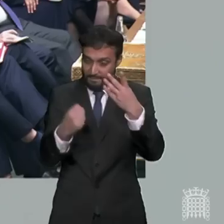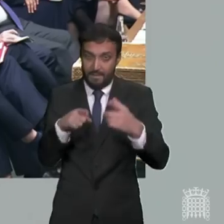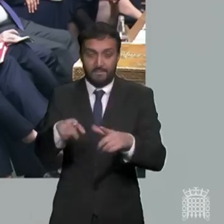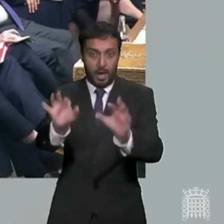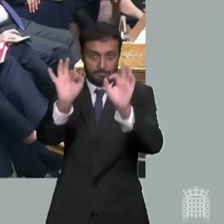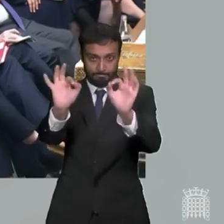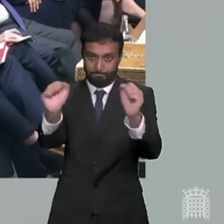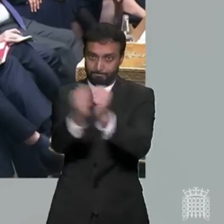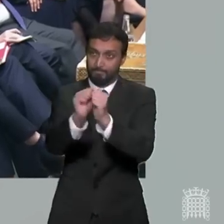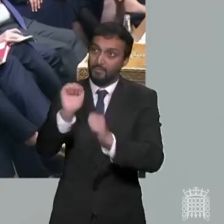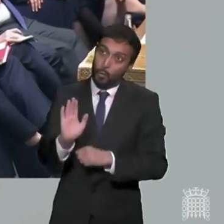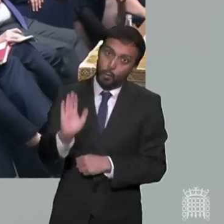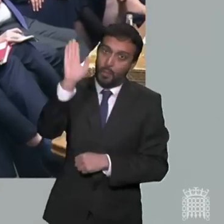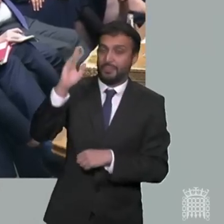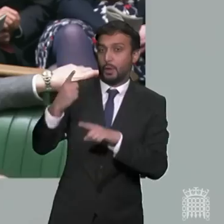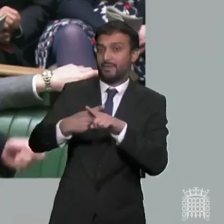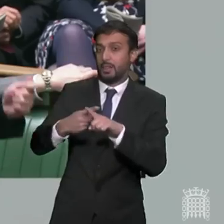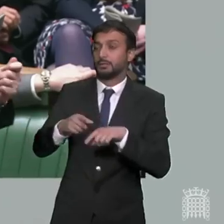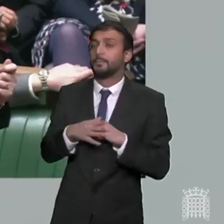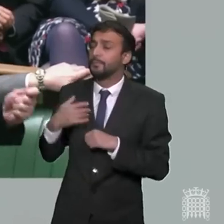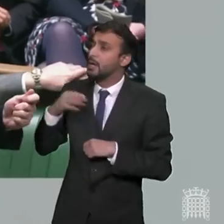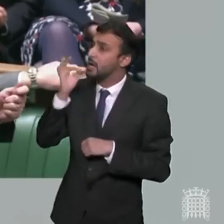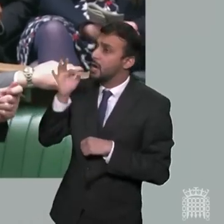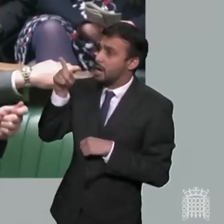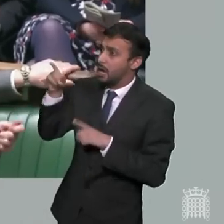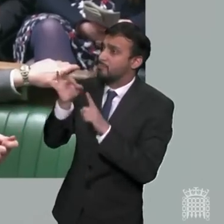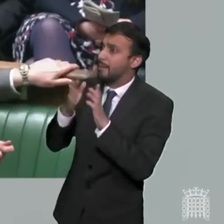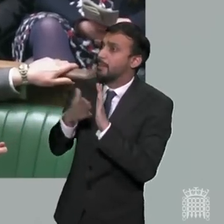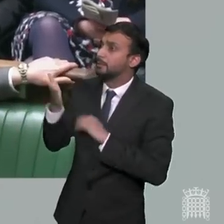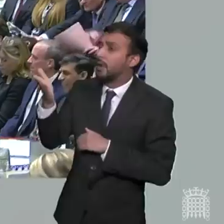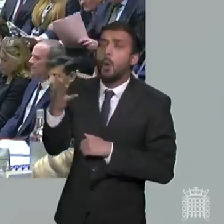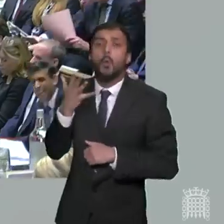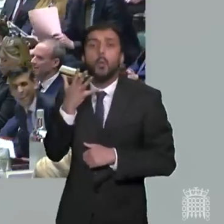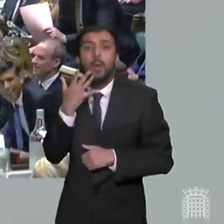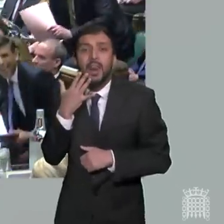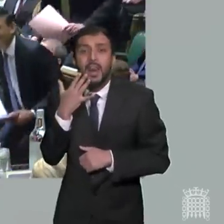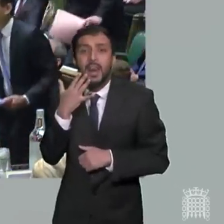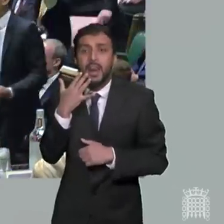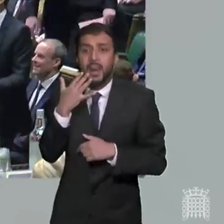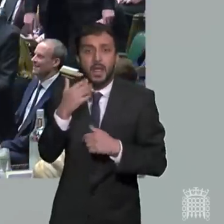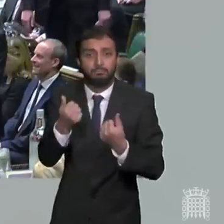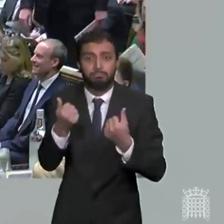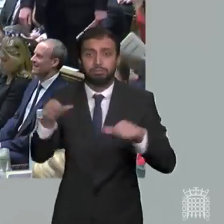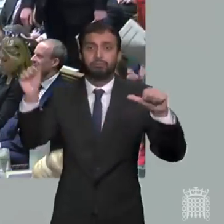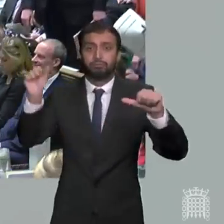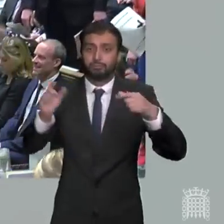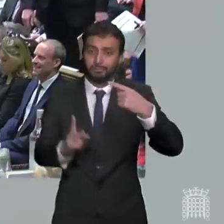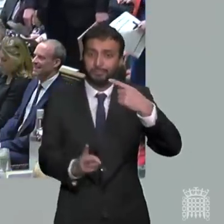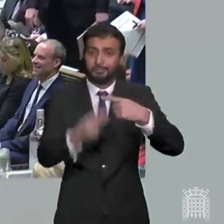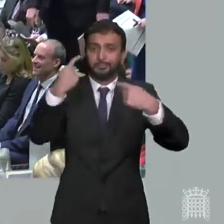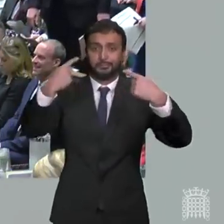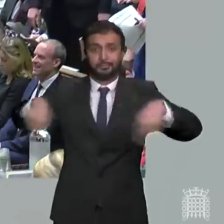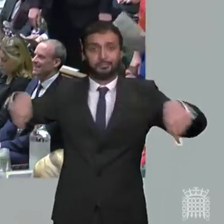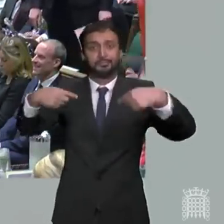England. Prime Minister, when are we going to be getting the Eden Project North? Well, Mr. Speaker,